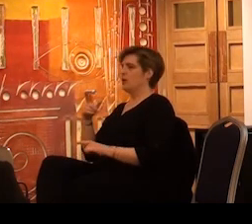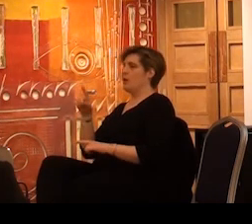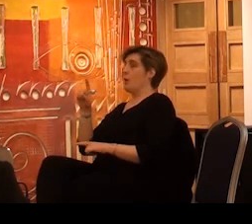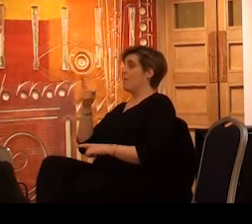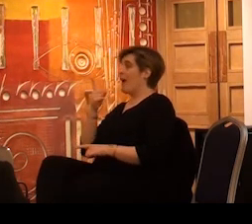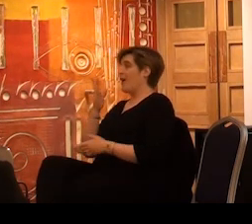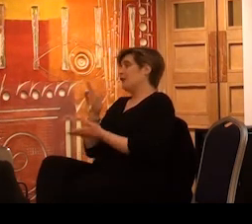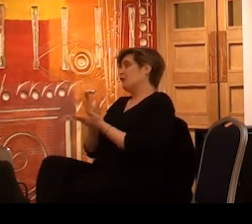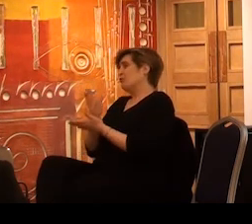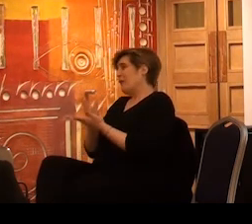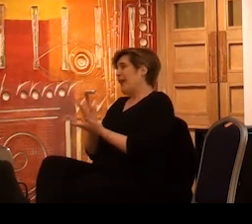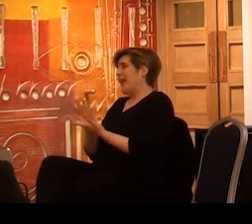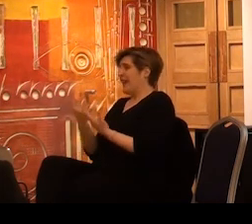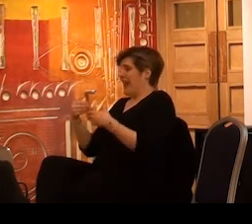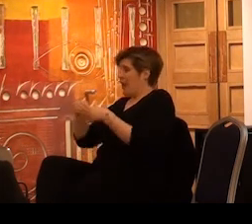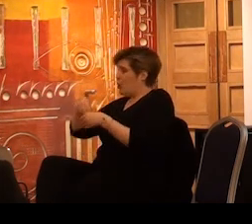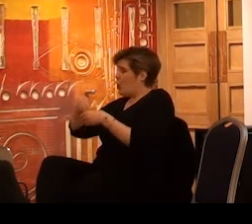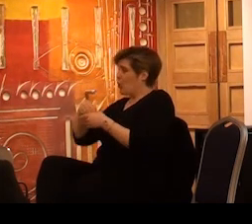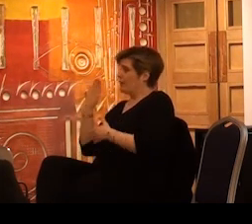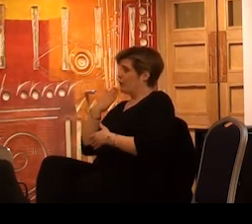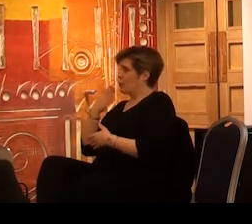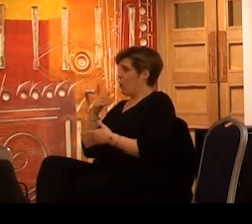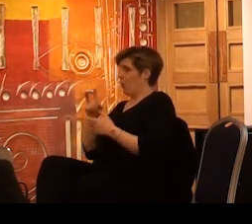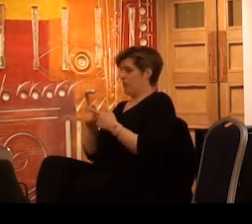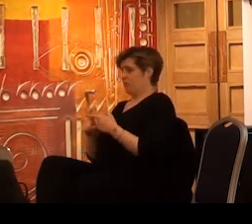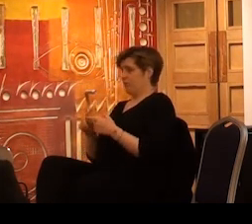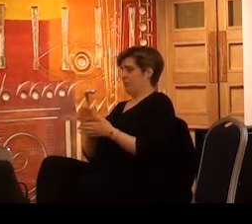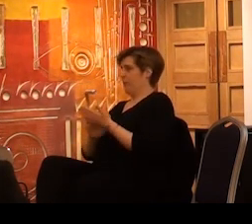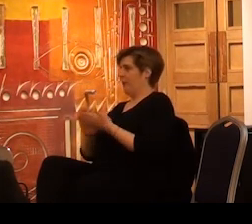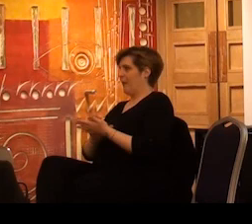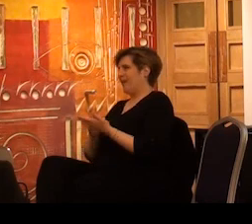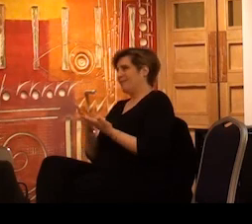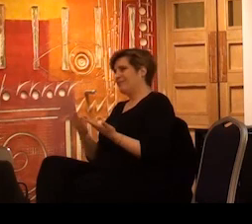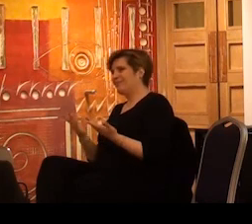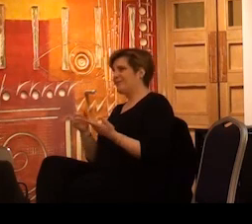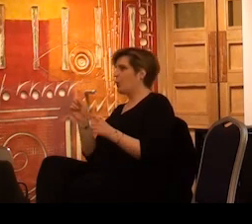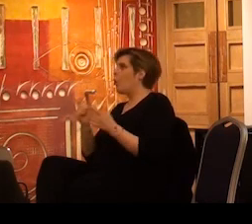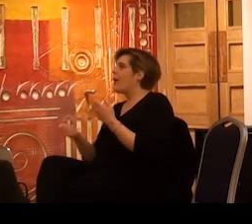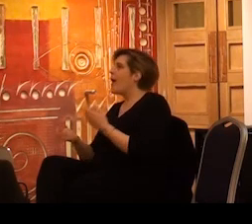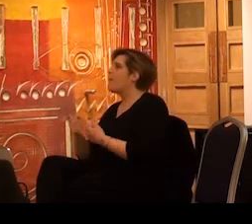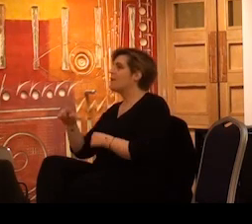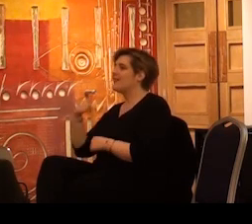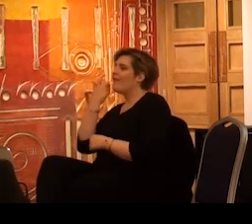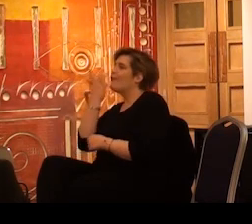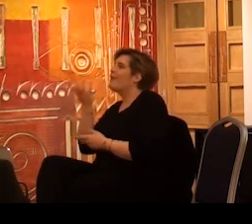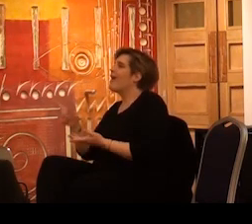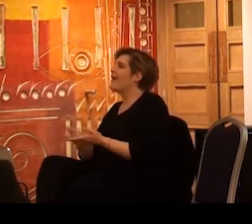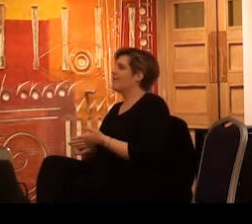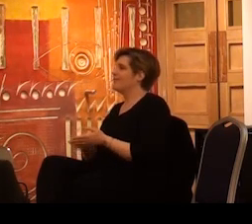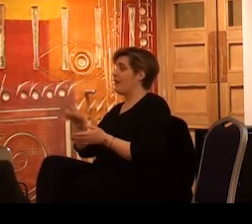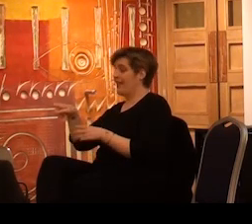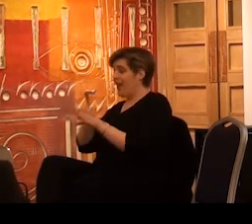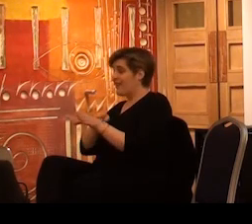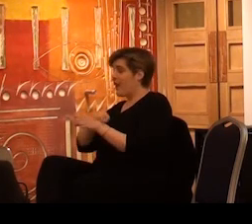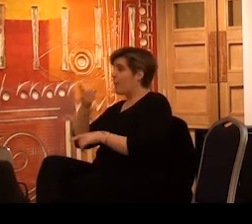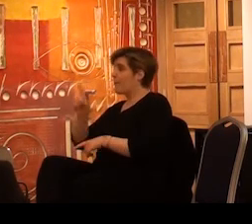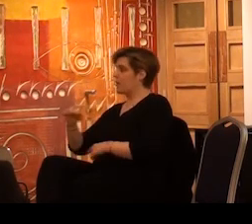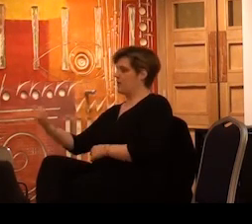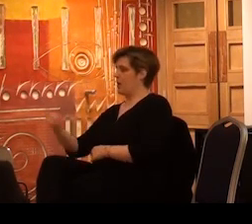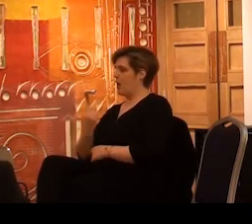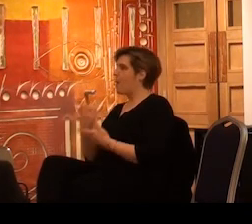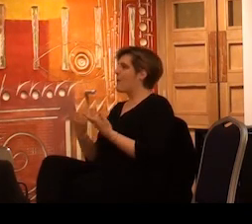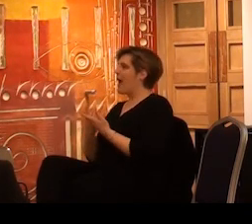inclusive schools is about what happens on a day-to-day basis. What happens when that young person comes in? How are they met? How are they greeted?